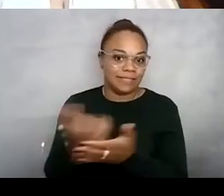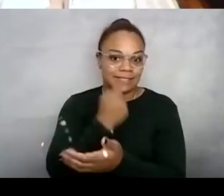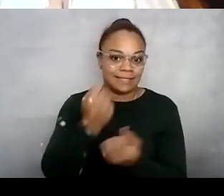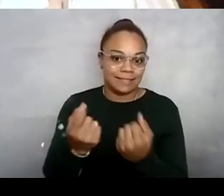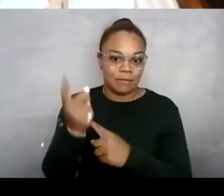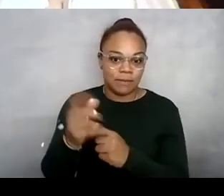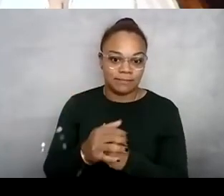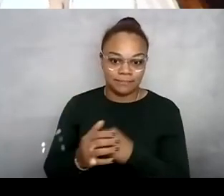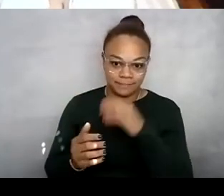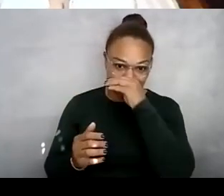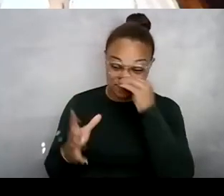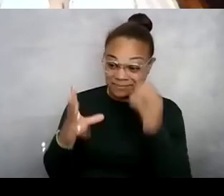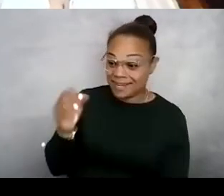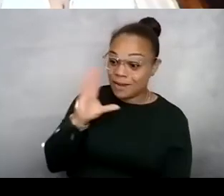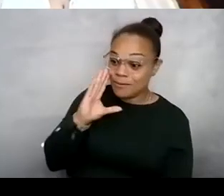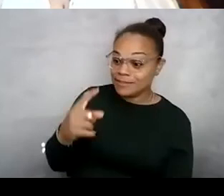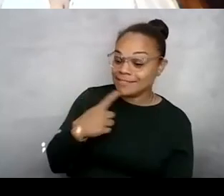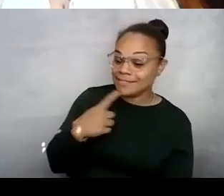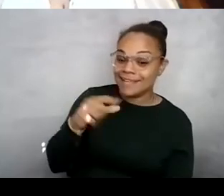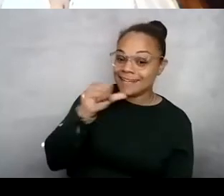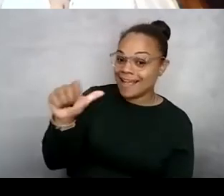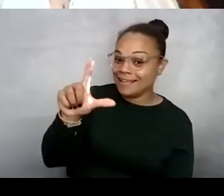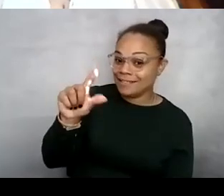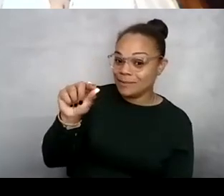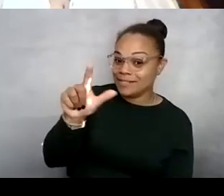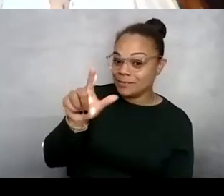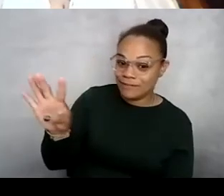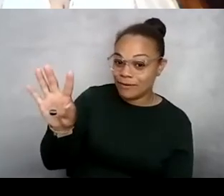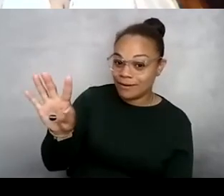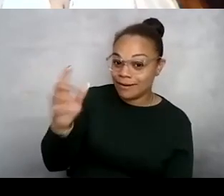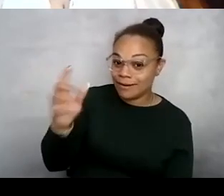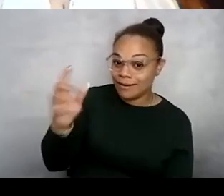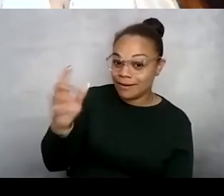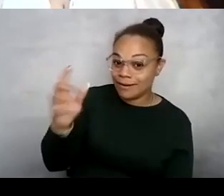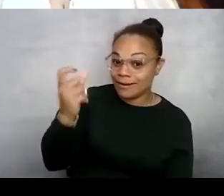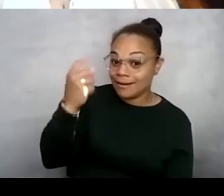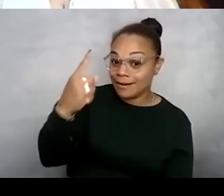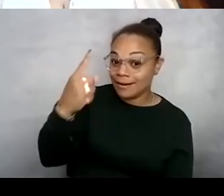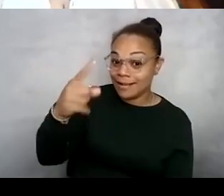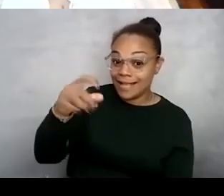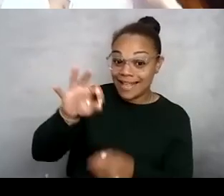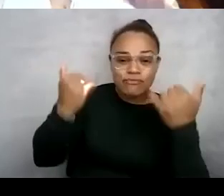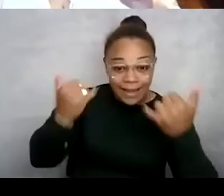And I'll just say, not 2024, elections are happening right now.